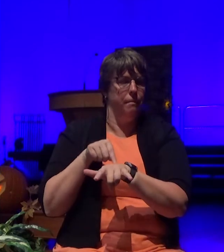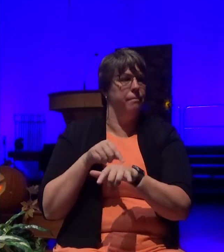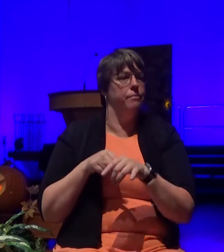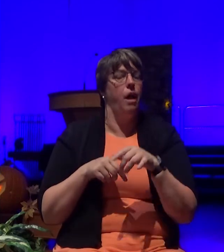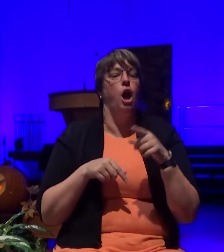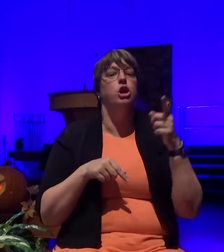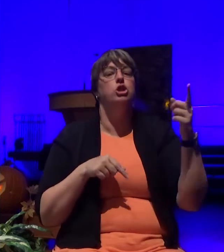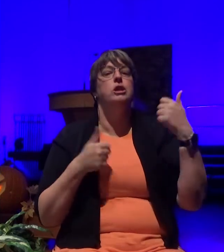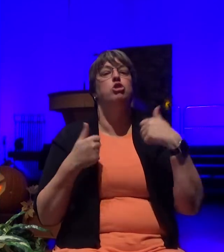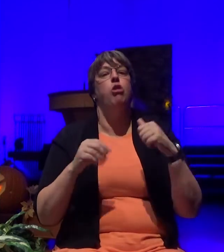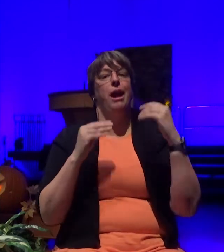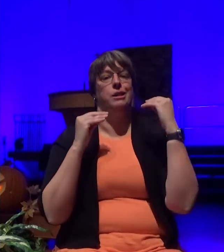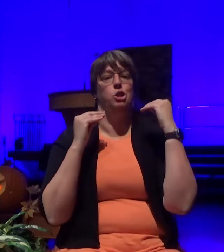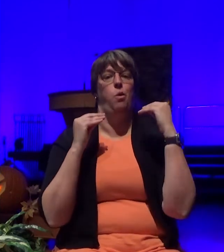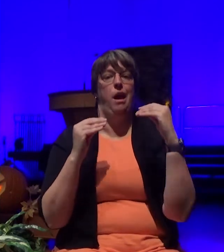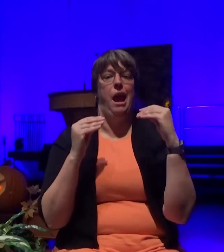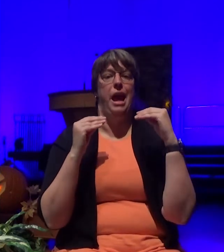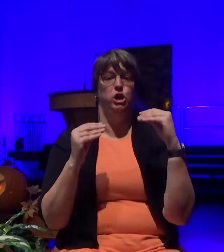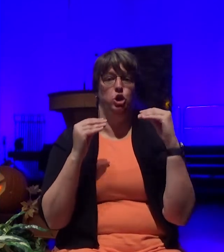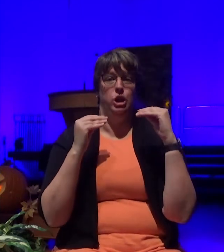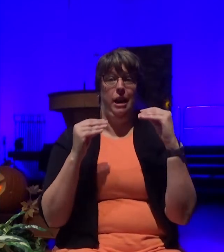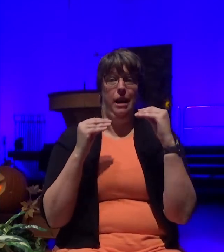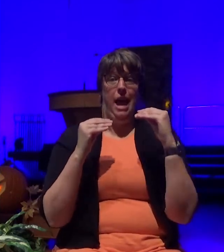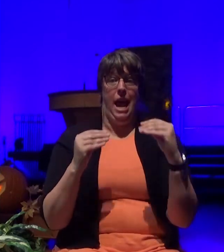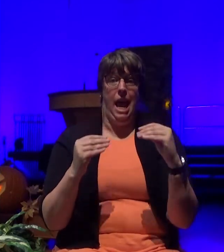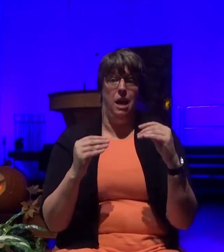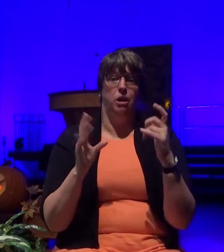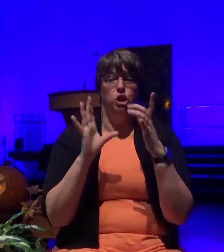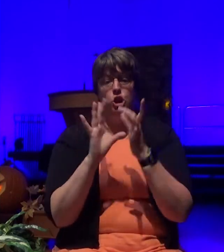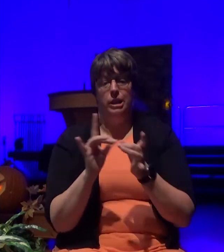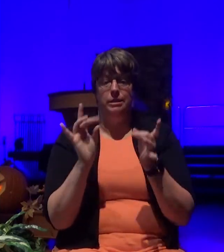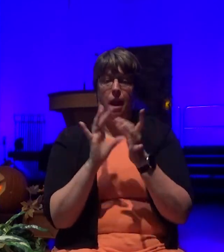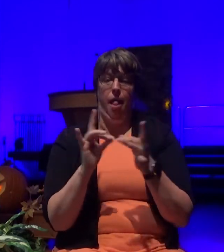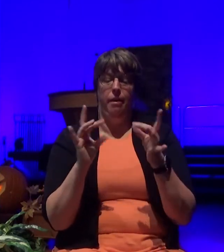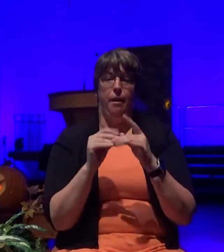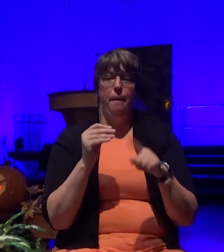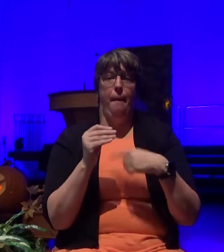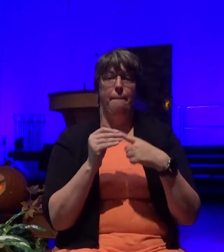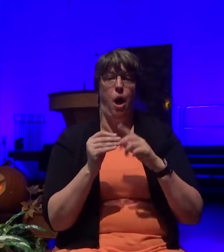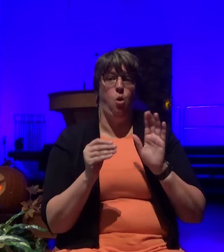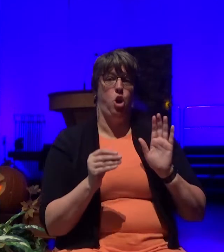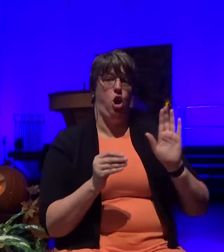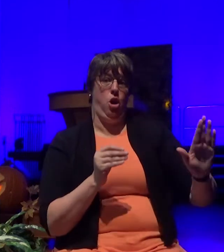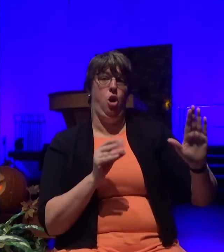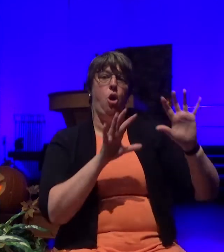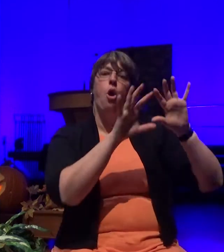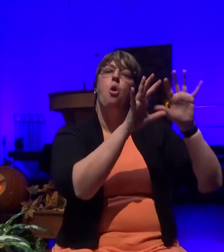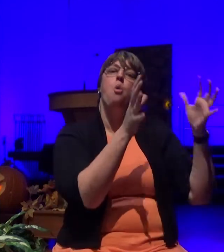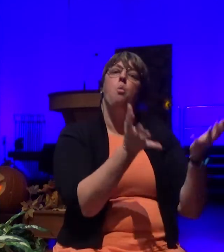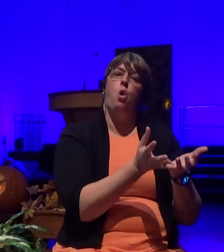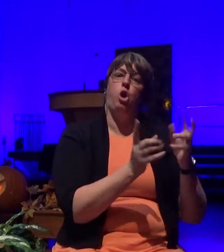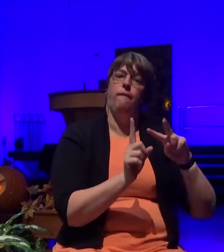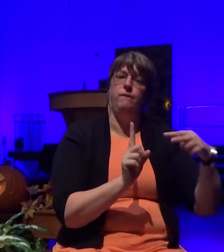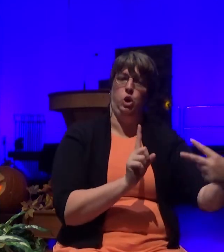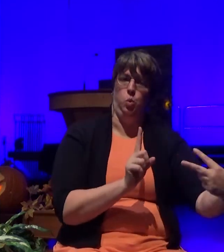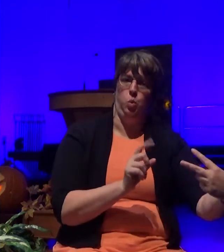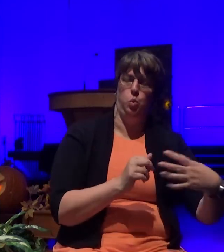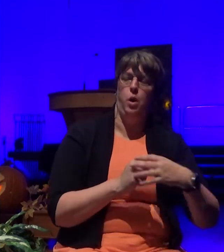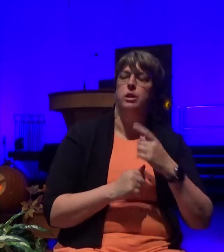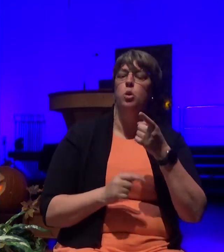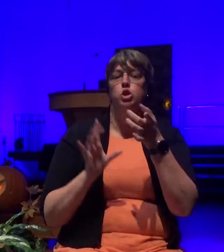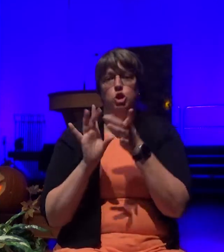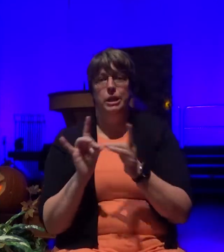with the Orville crew. And she's telling them about their worldview. And she tells them, the young lady, that